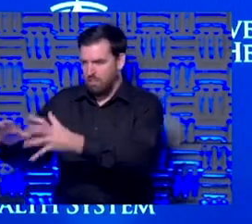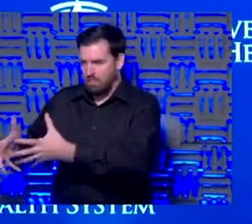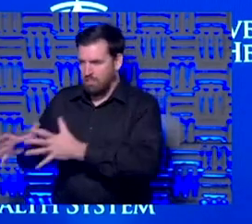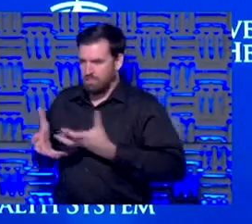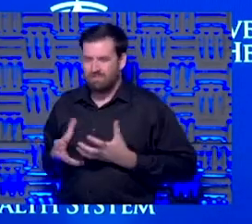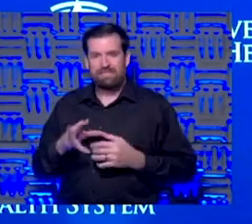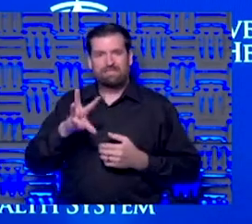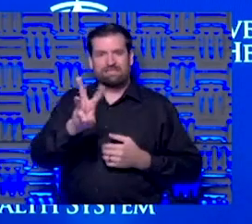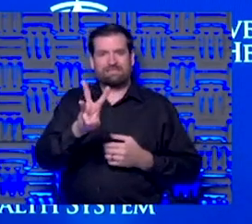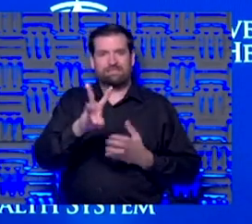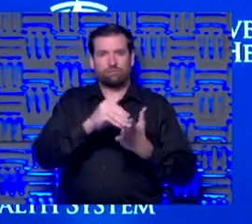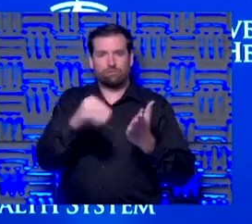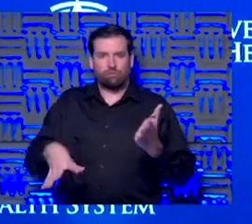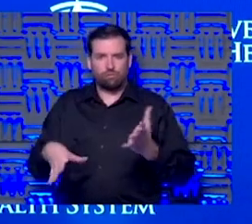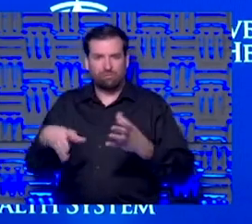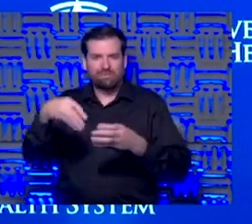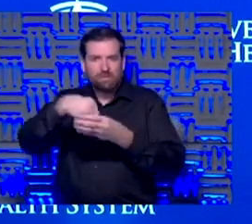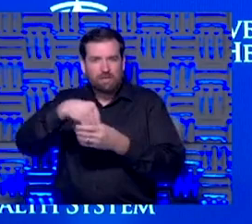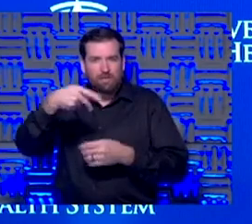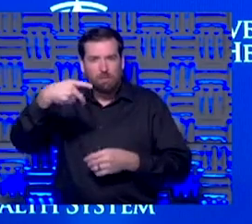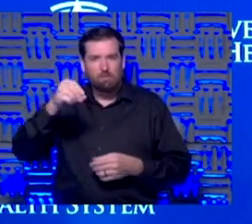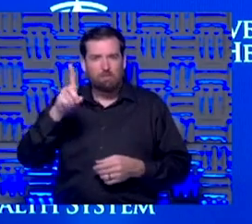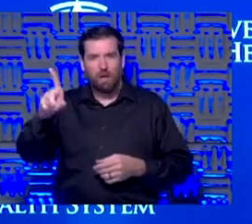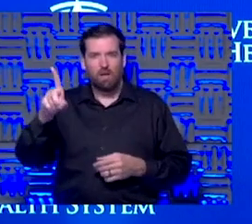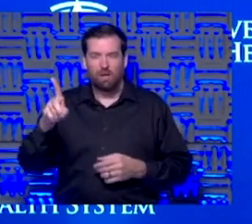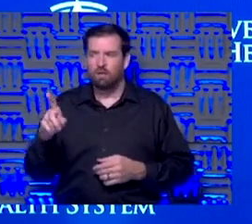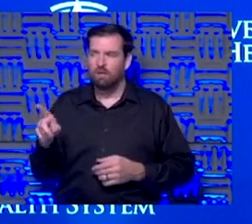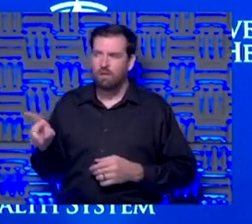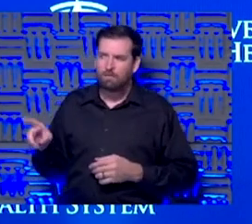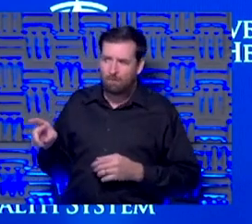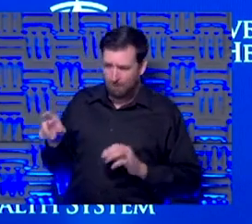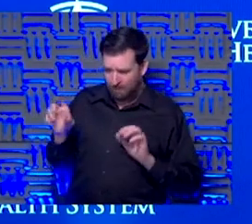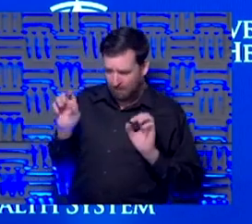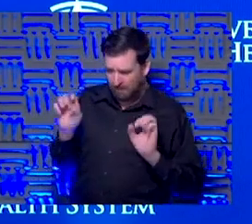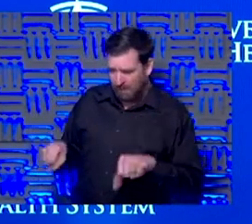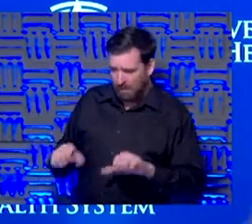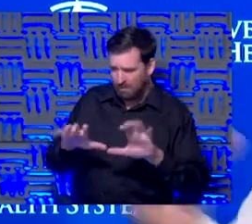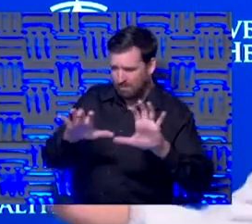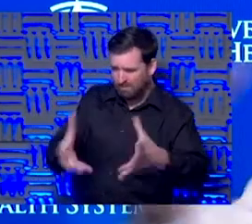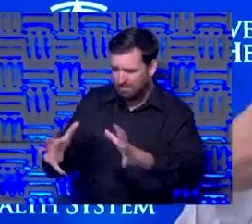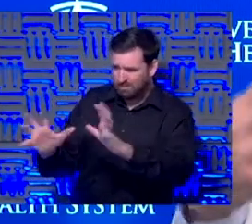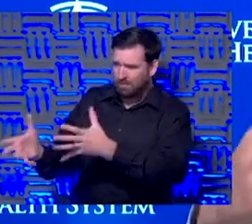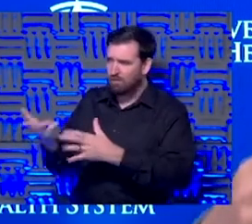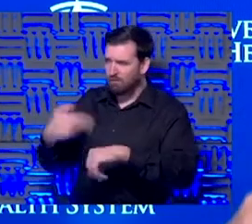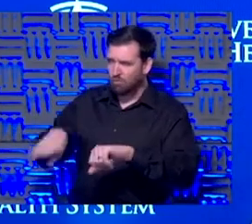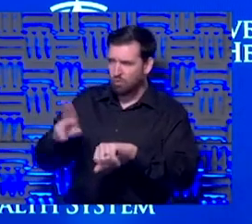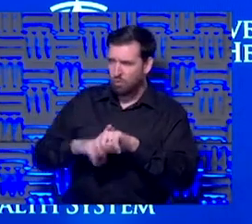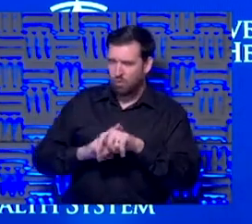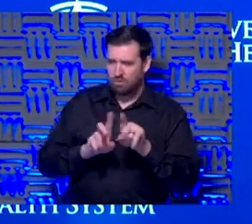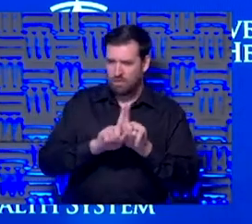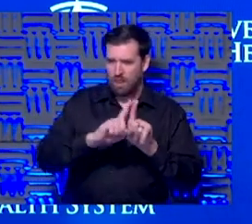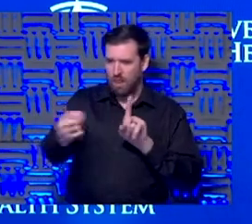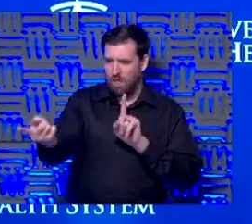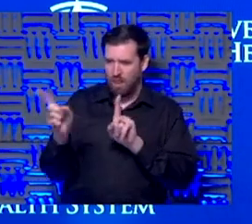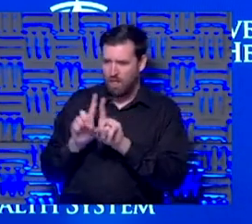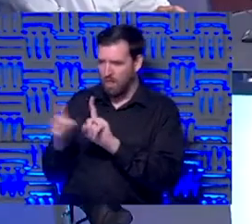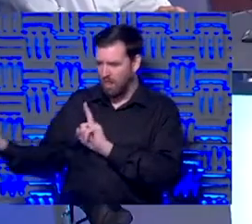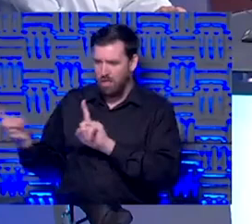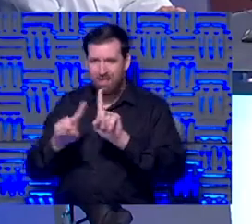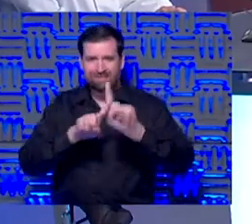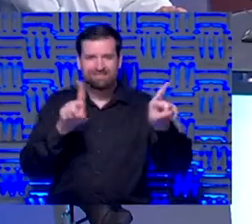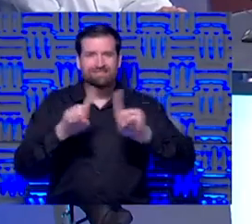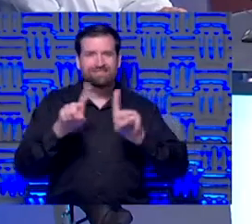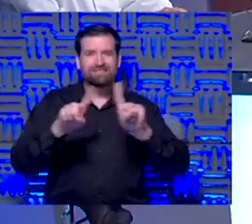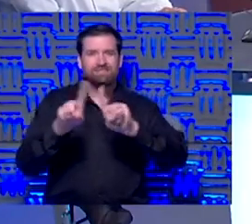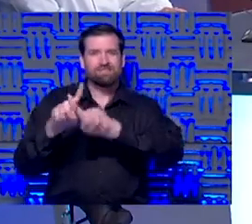in a pod. Interesting concept. Yeah, can we bubble students? And the problem, of course, is they move in and out of different bubbles during the day. Well,